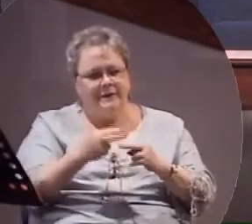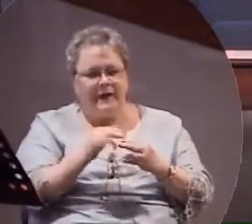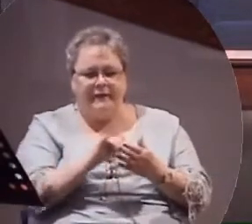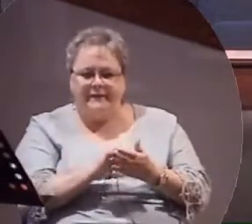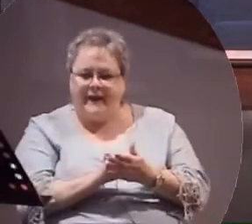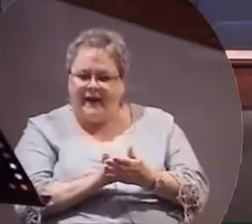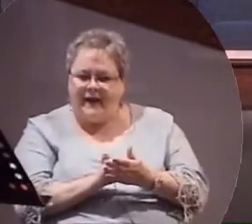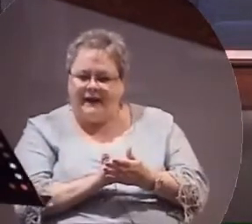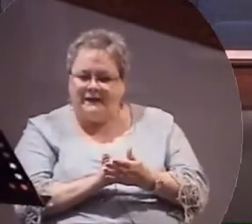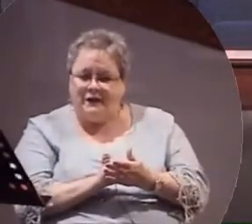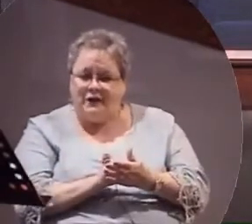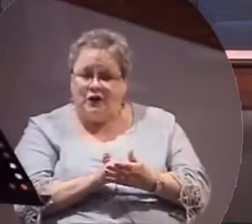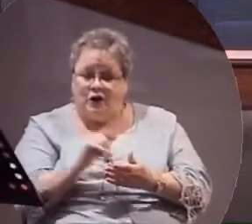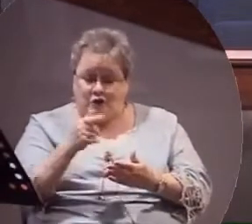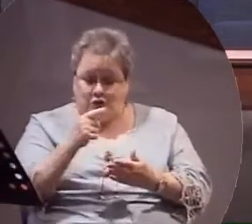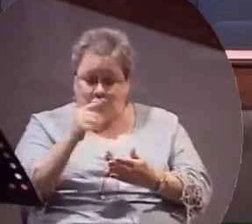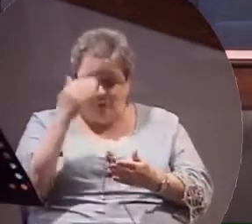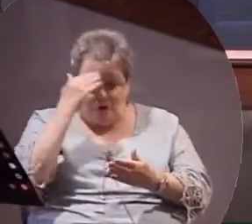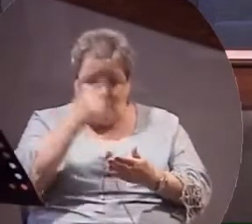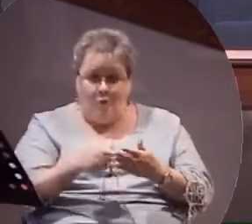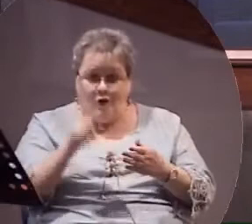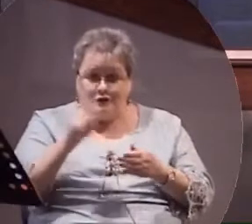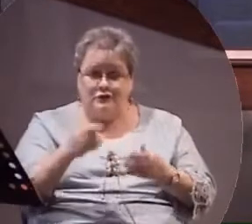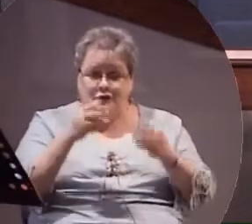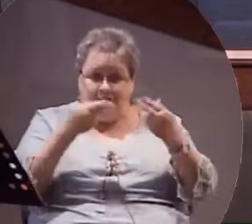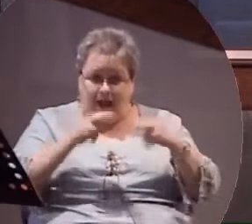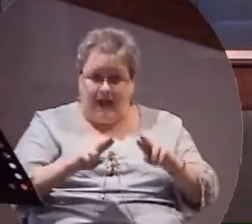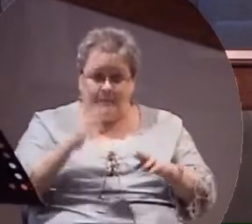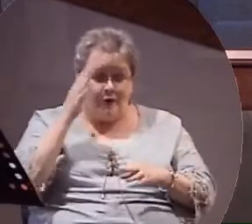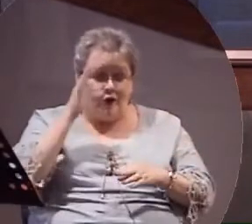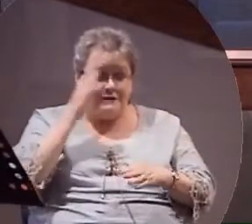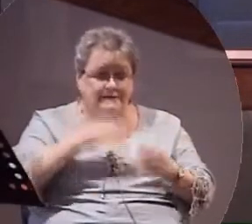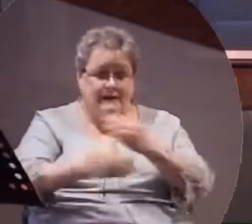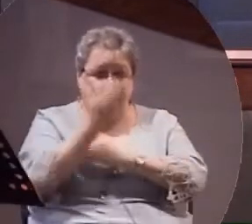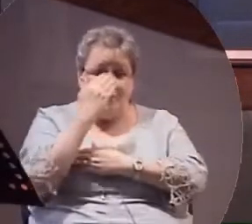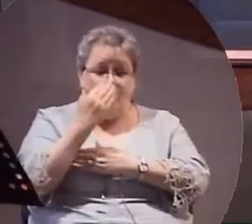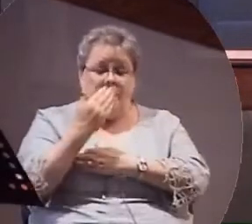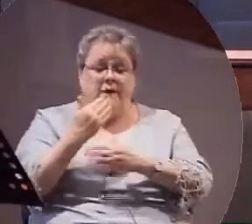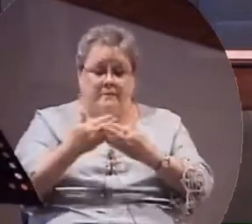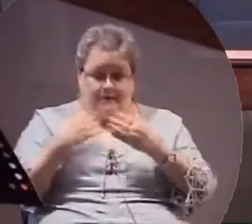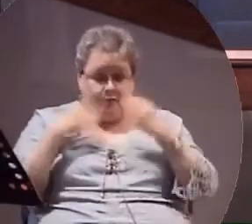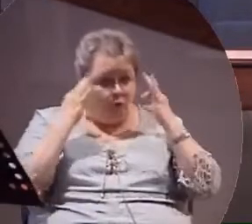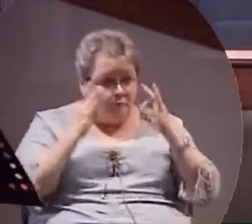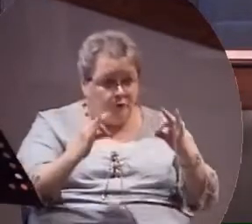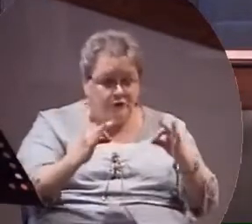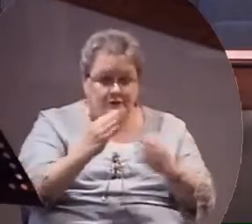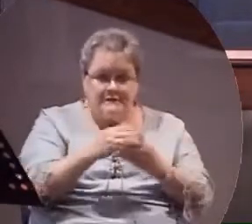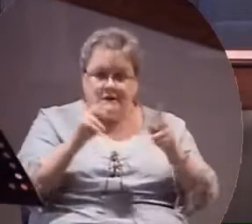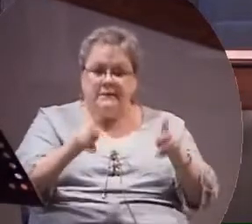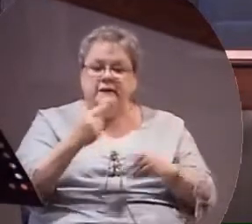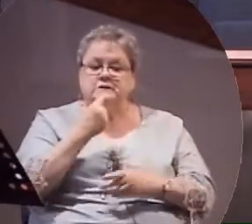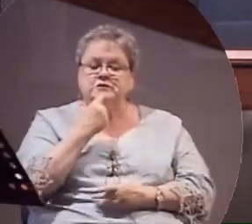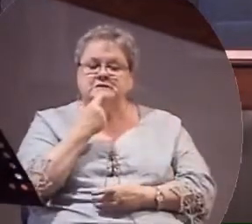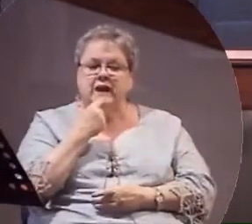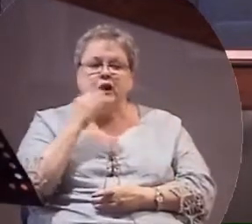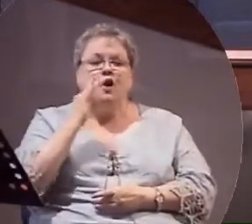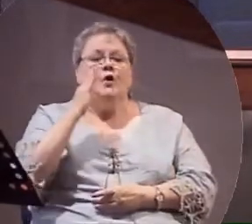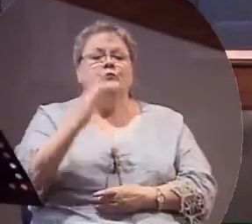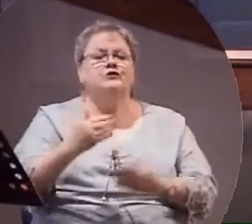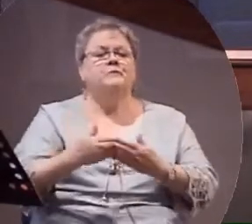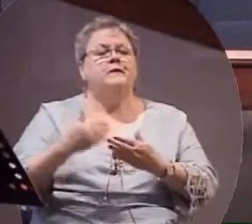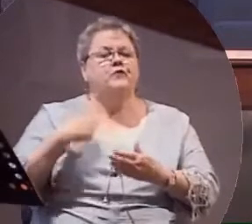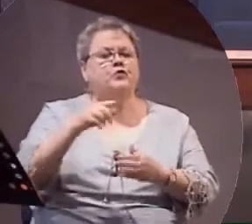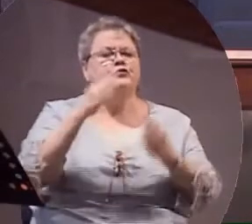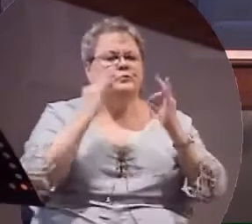that. You know what ought to happen this Sunday morning? I mean, before the preacher gets up and preach, somebody ought to say, preacher, right before you